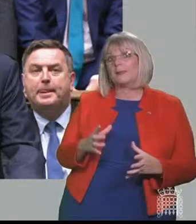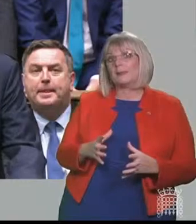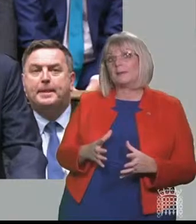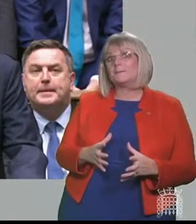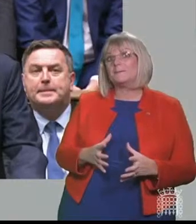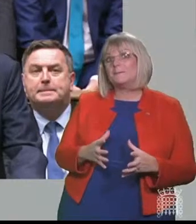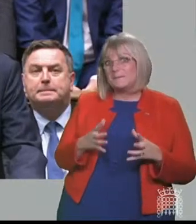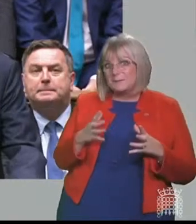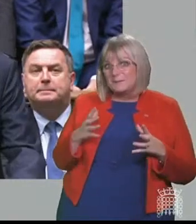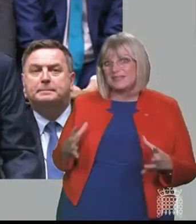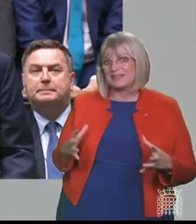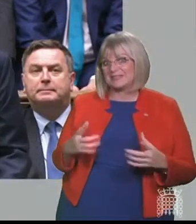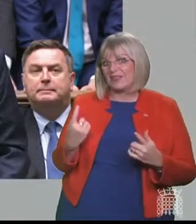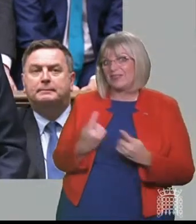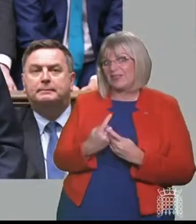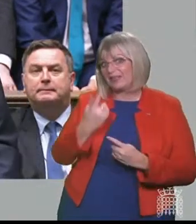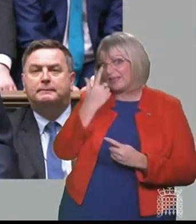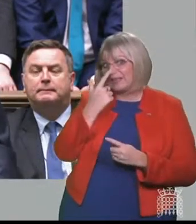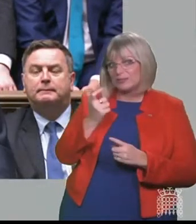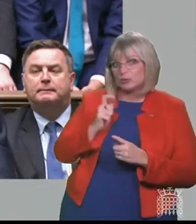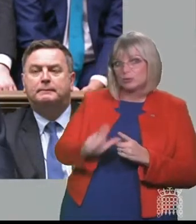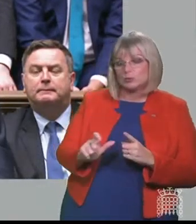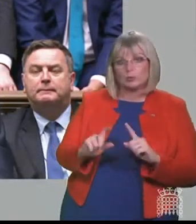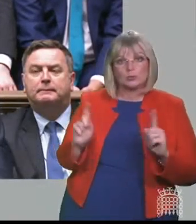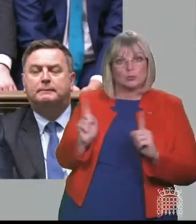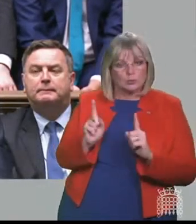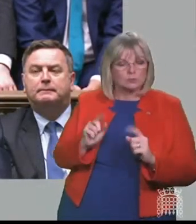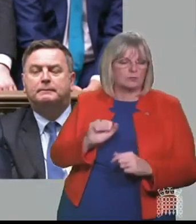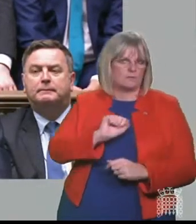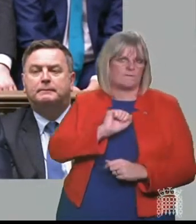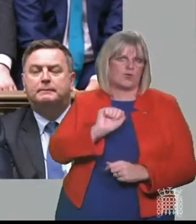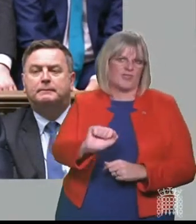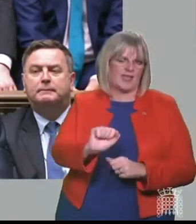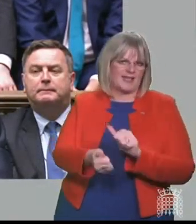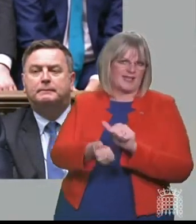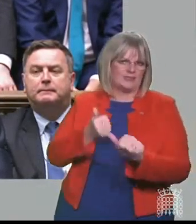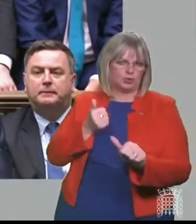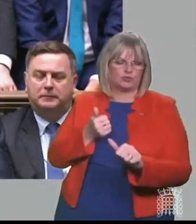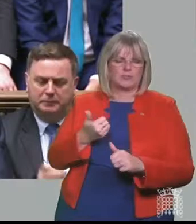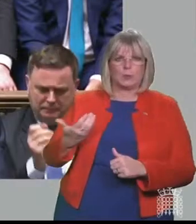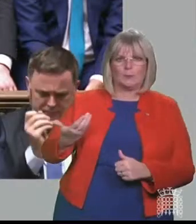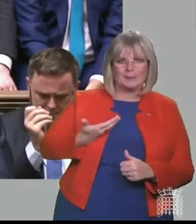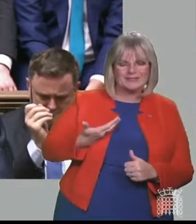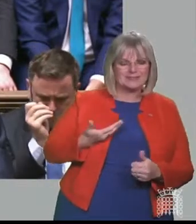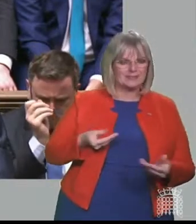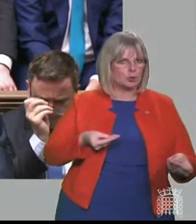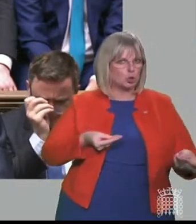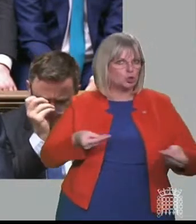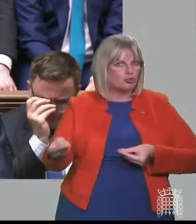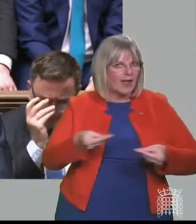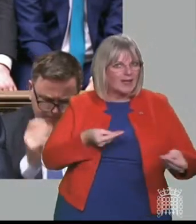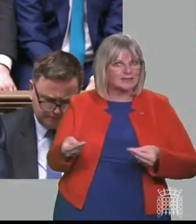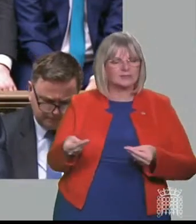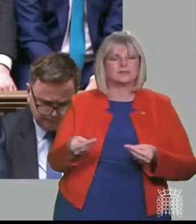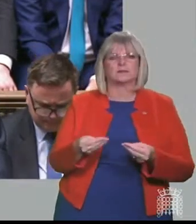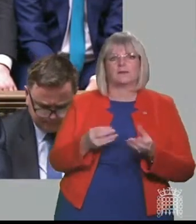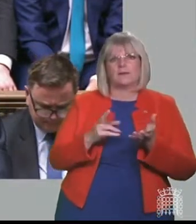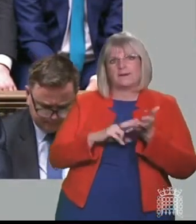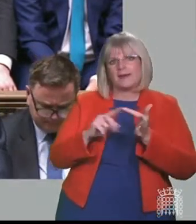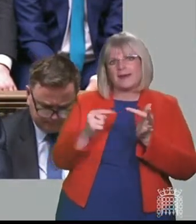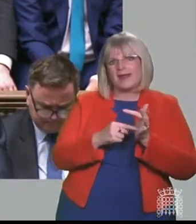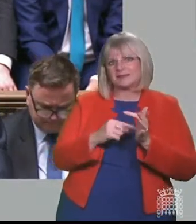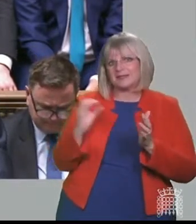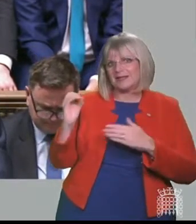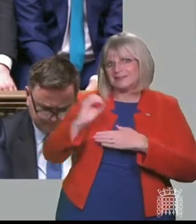strategy for their industries. So with the Secretaries of State for Business and Trade and Energy Security and Net Zero, I'm today publishing